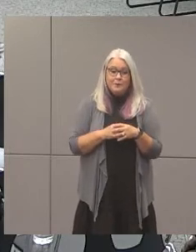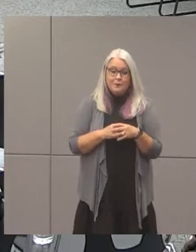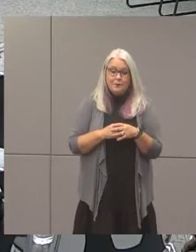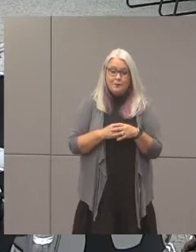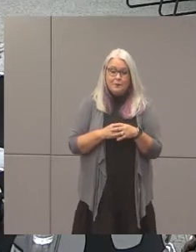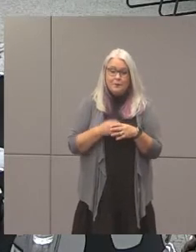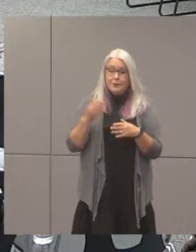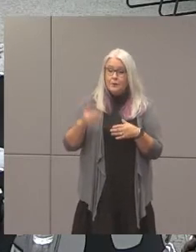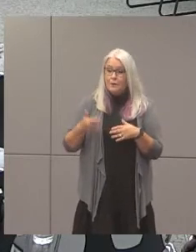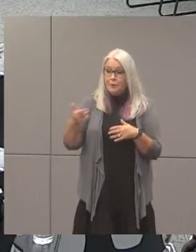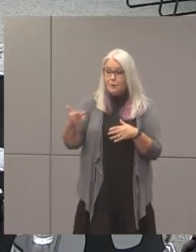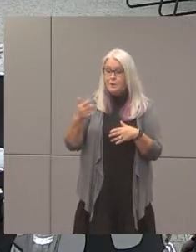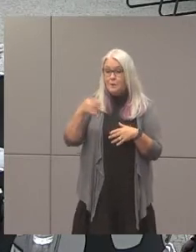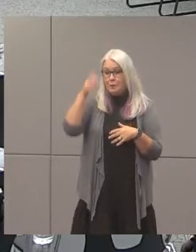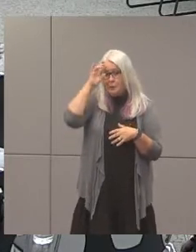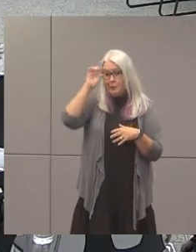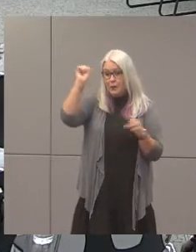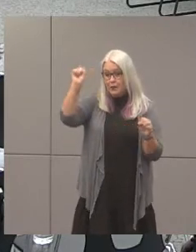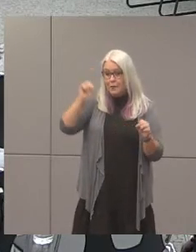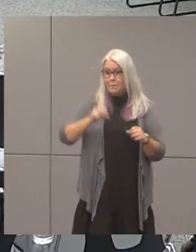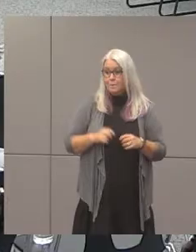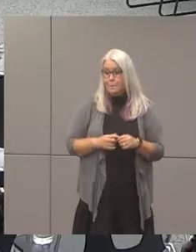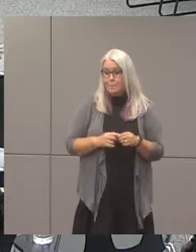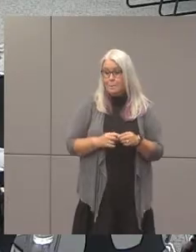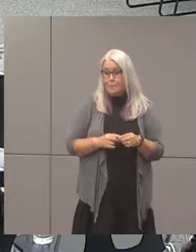Madam President?